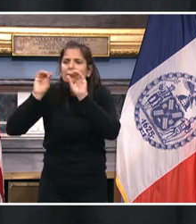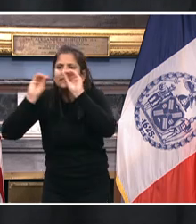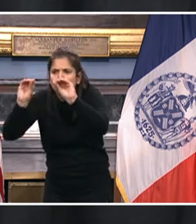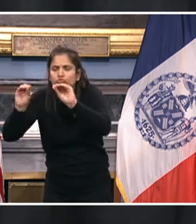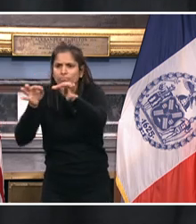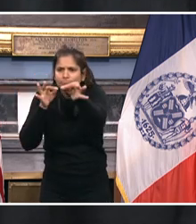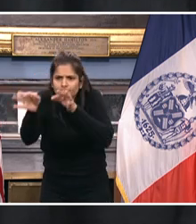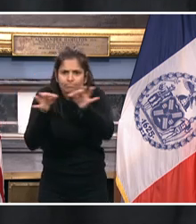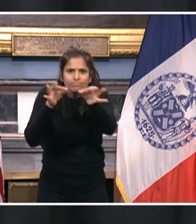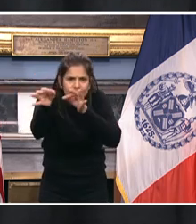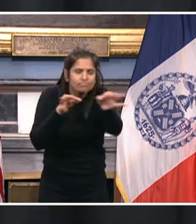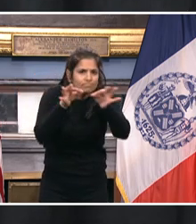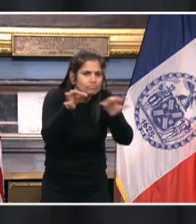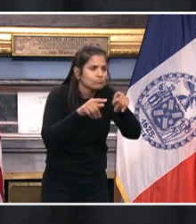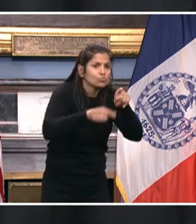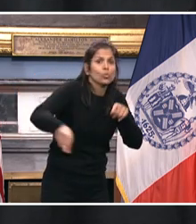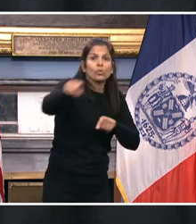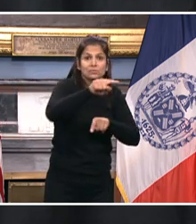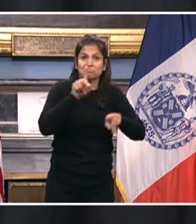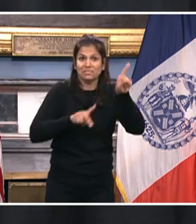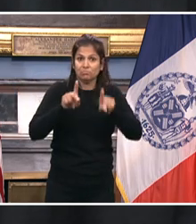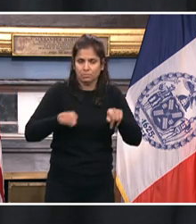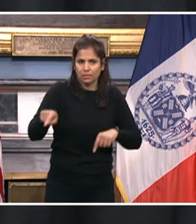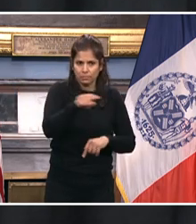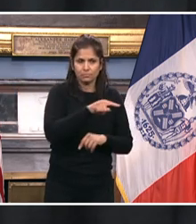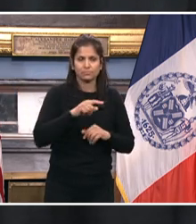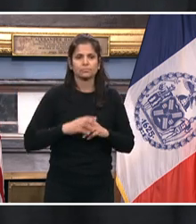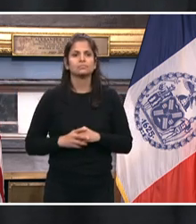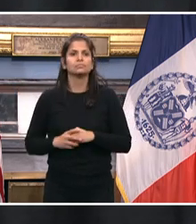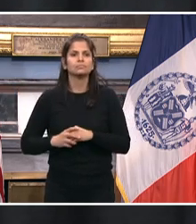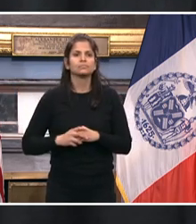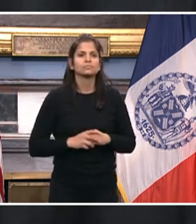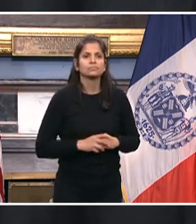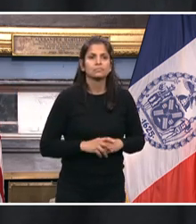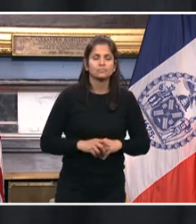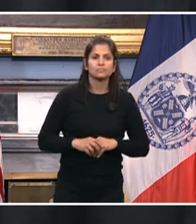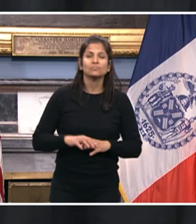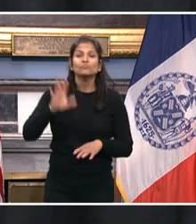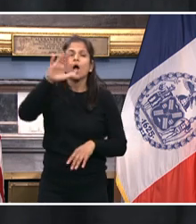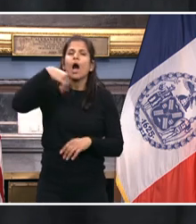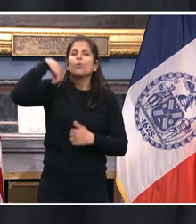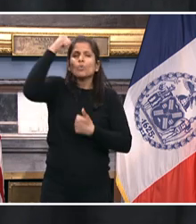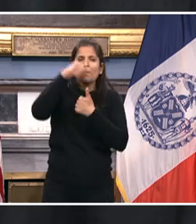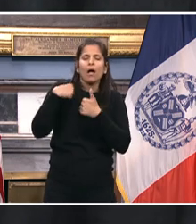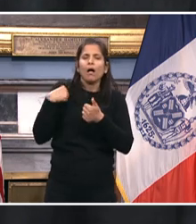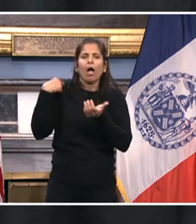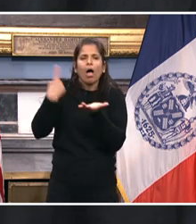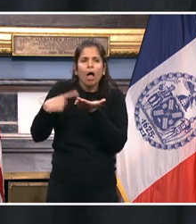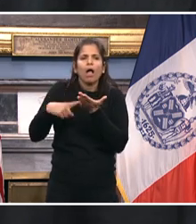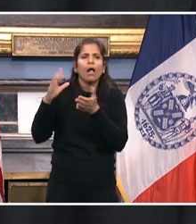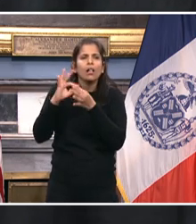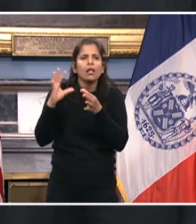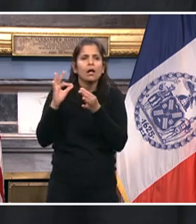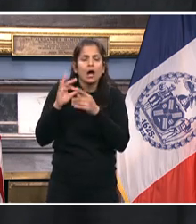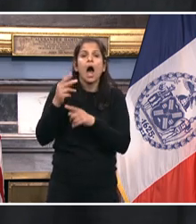complex, where we're going to really try and maximize the use of community-based clinics and send health workers out into